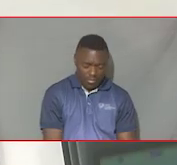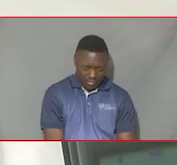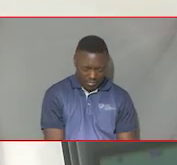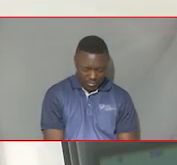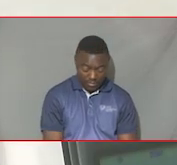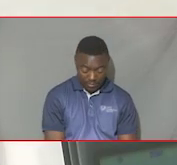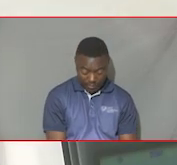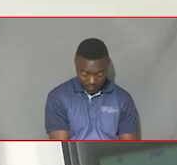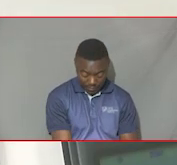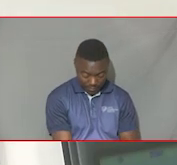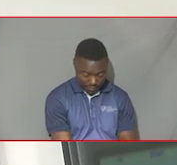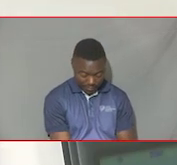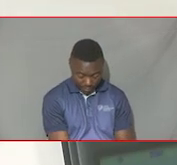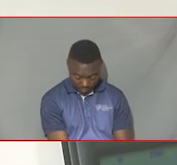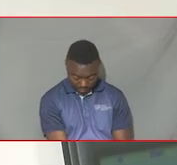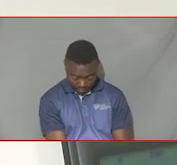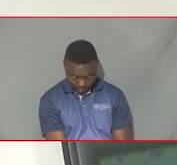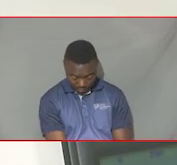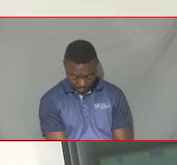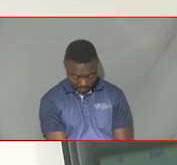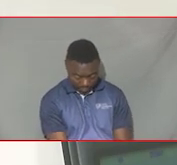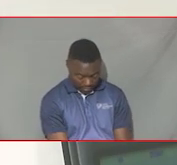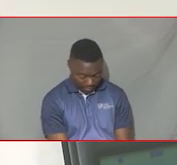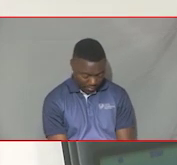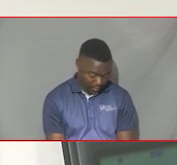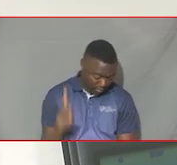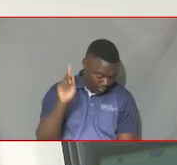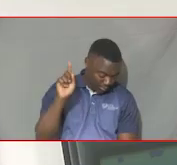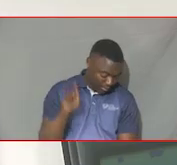Right. People, here we are on 1.5.